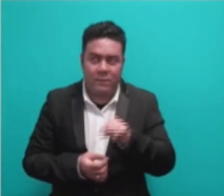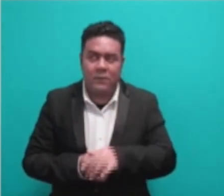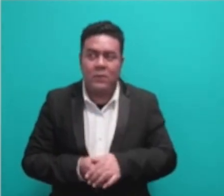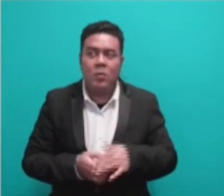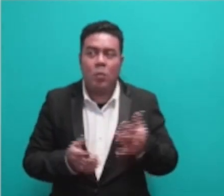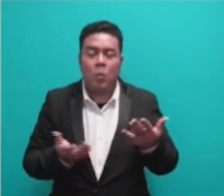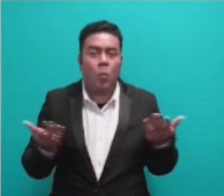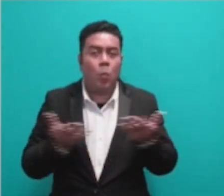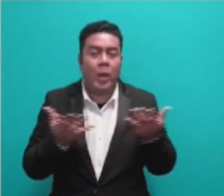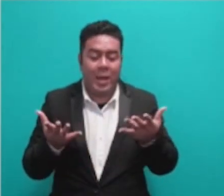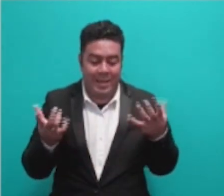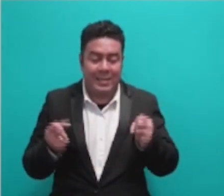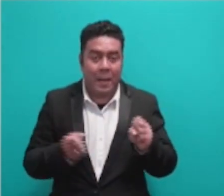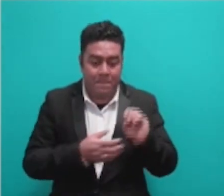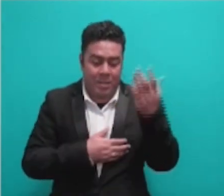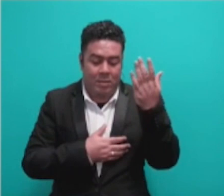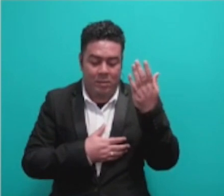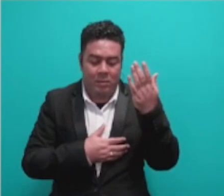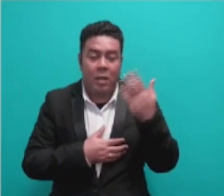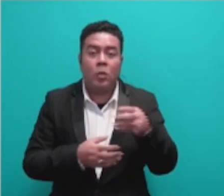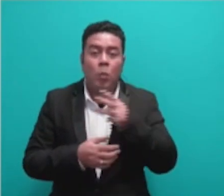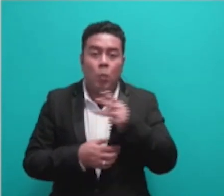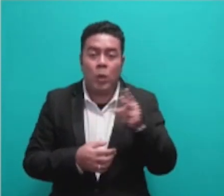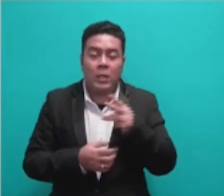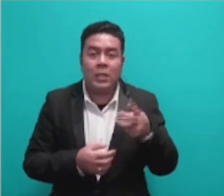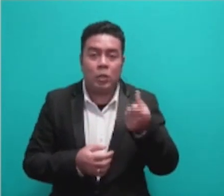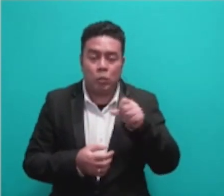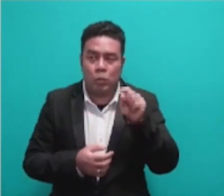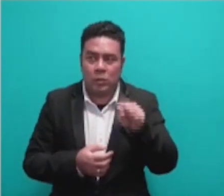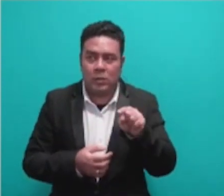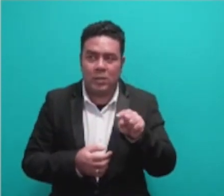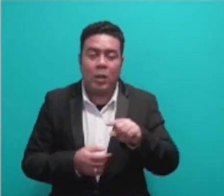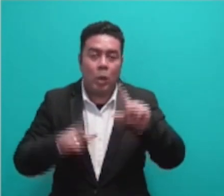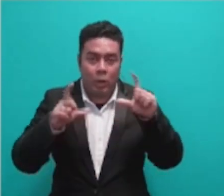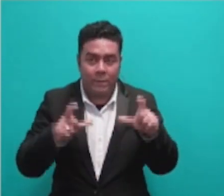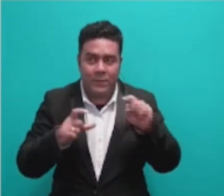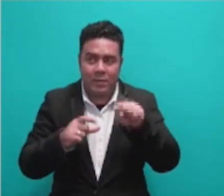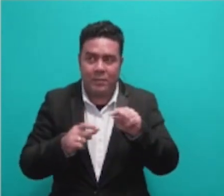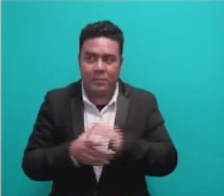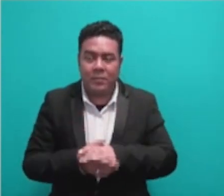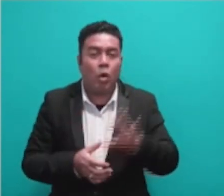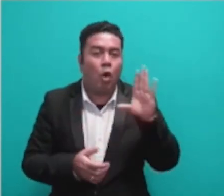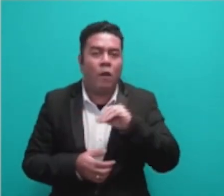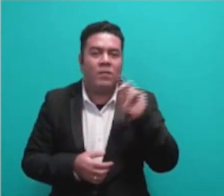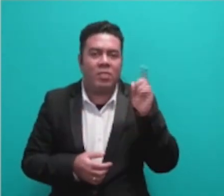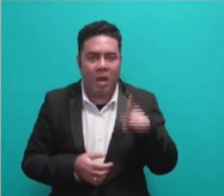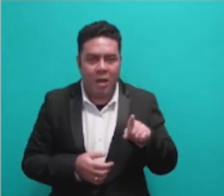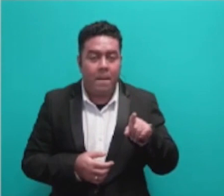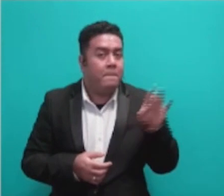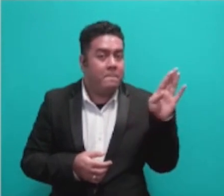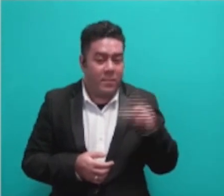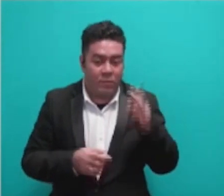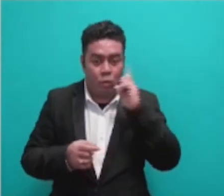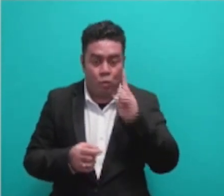it appears, wherever it appears. And the word that has been referred to, that is clause 5, is the word "of the." If you look at